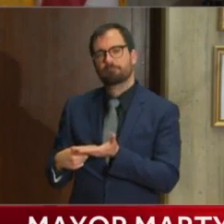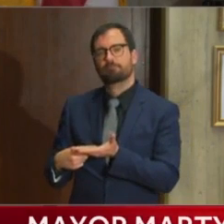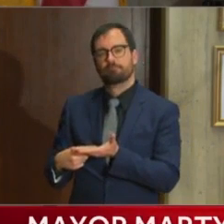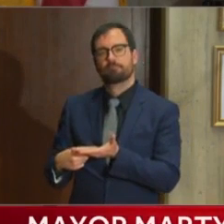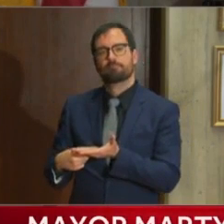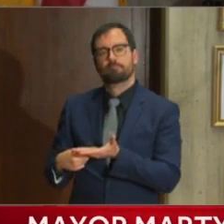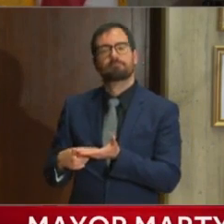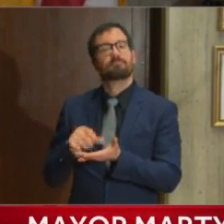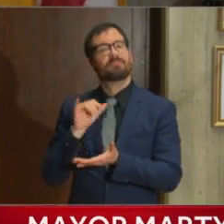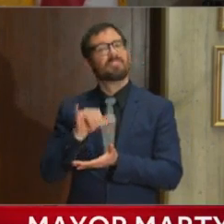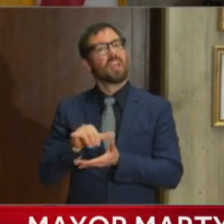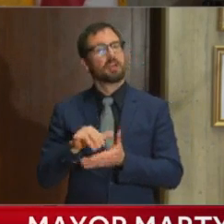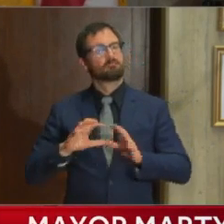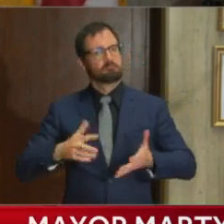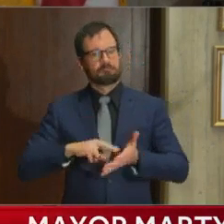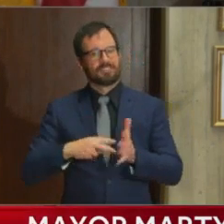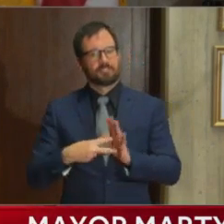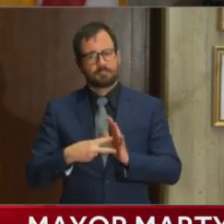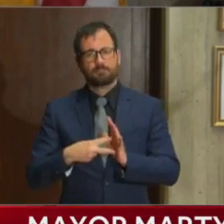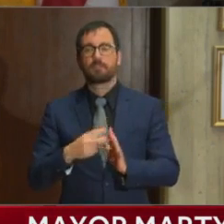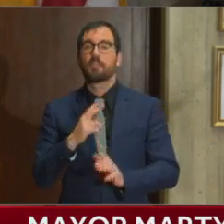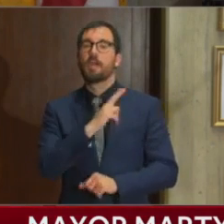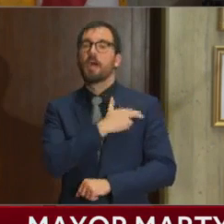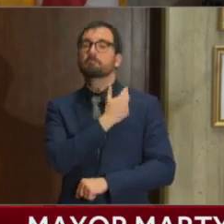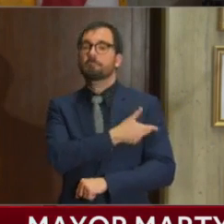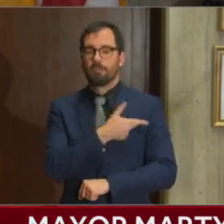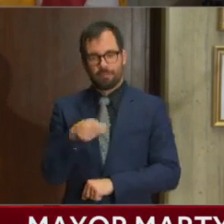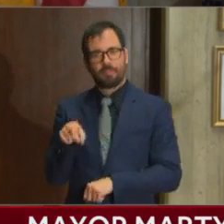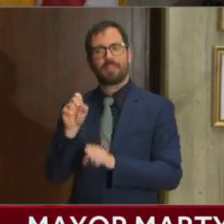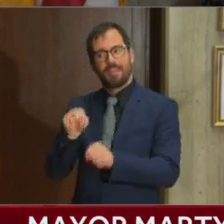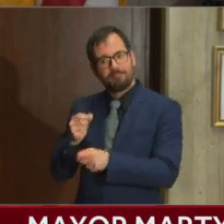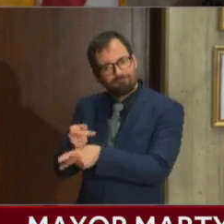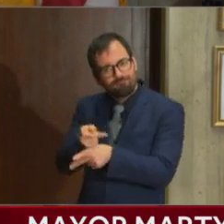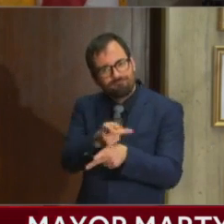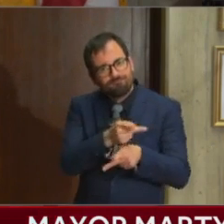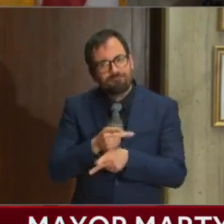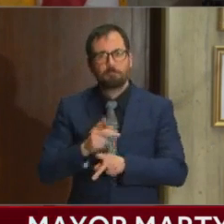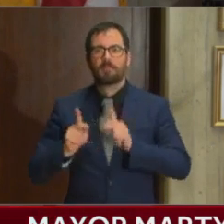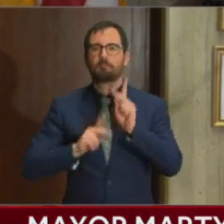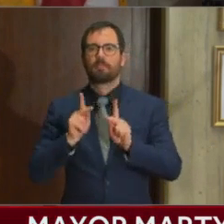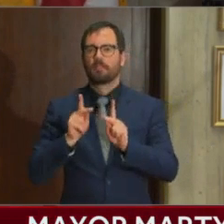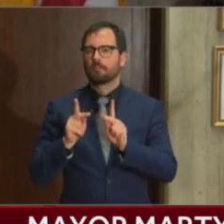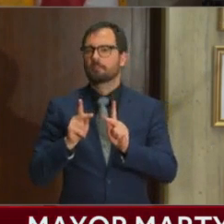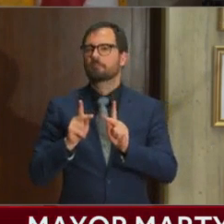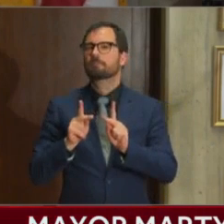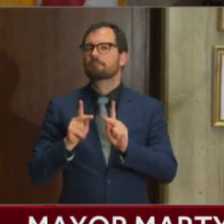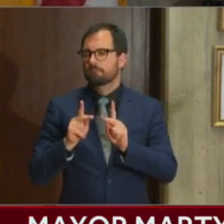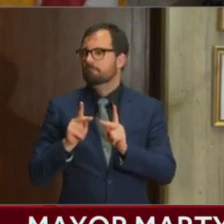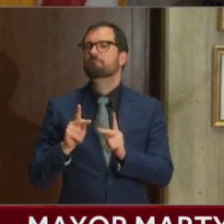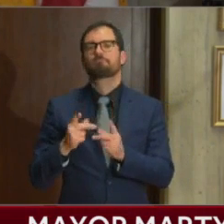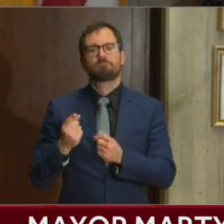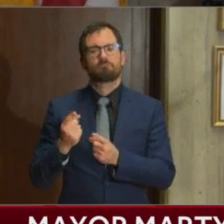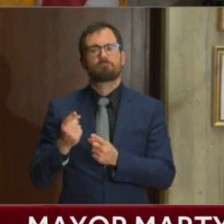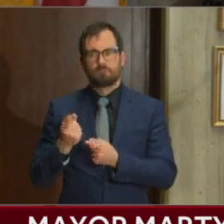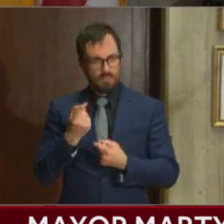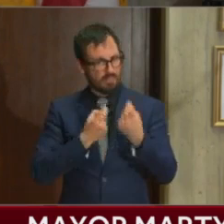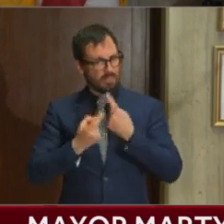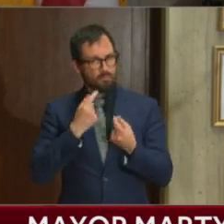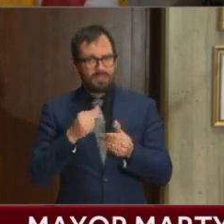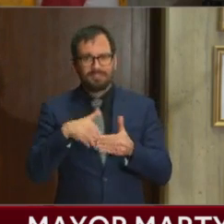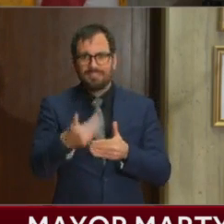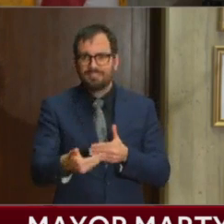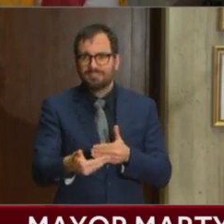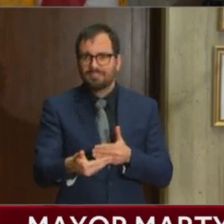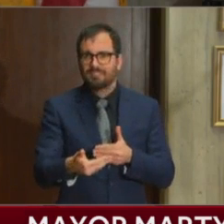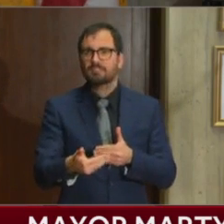people have questions about what's next and whether we're going to have a shelter in place order, as we've seen in some other places and parts of the country and the